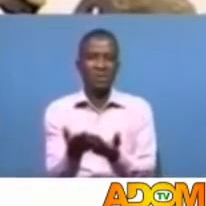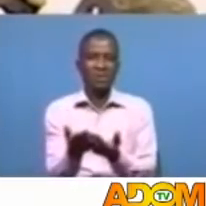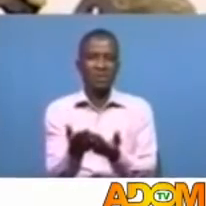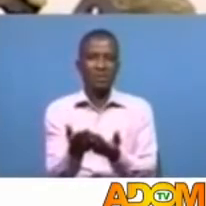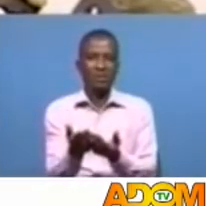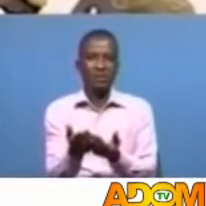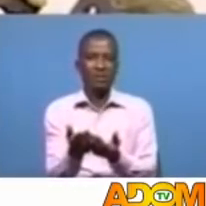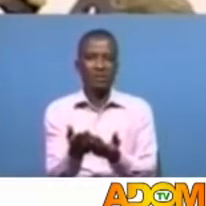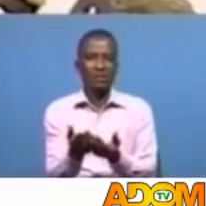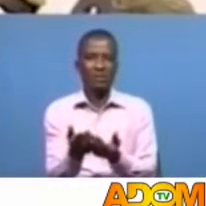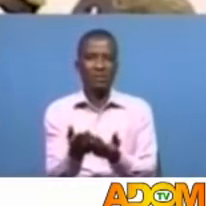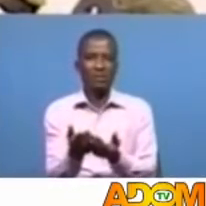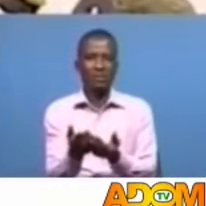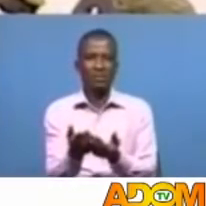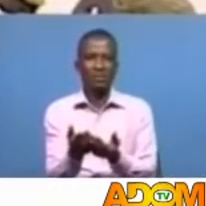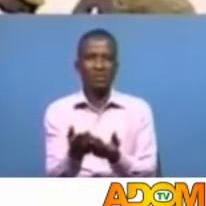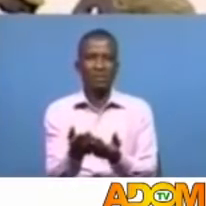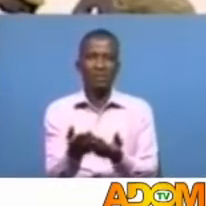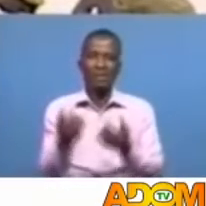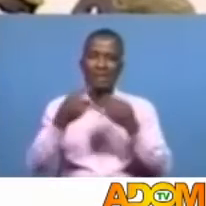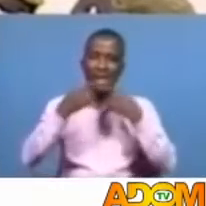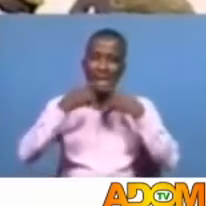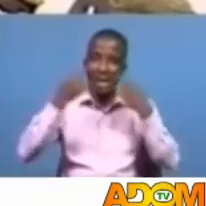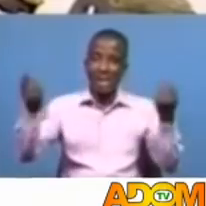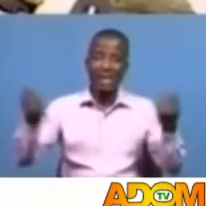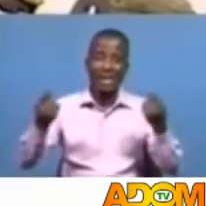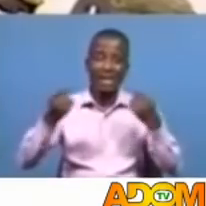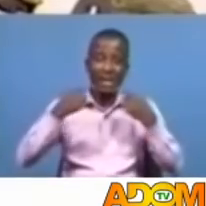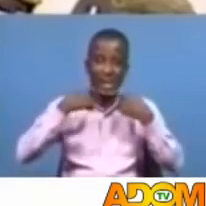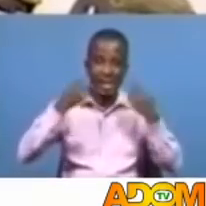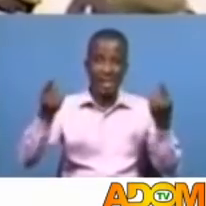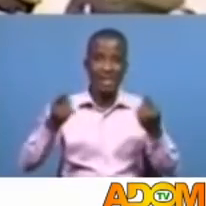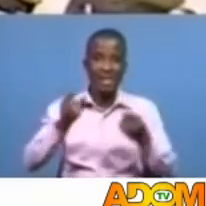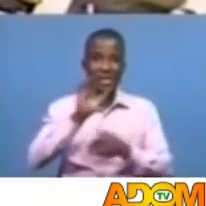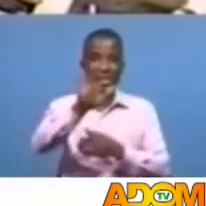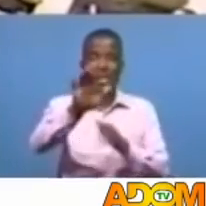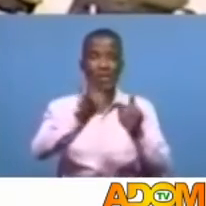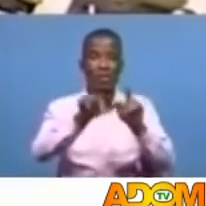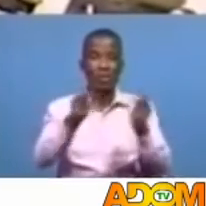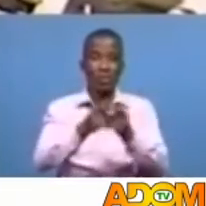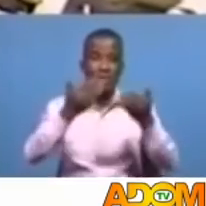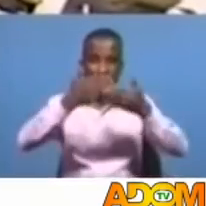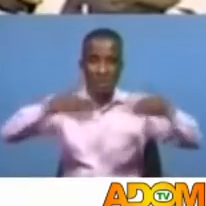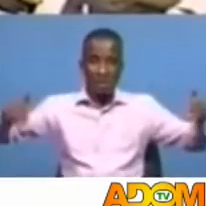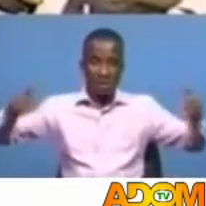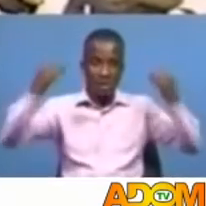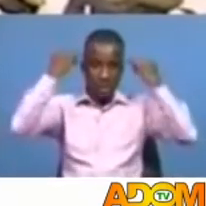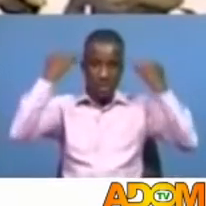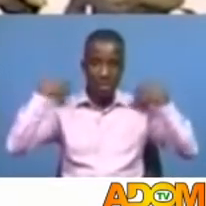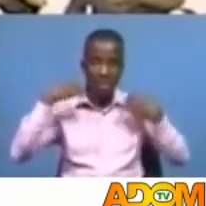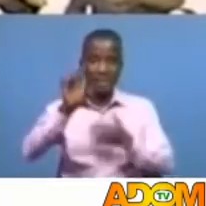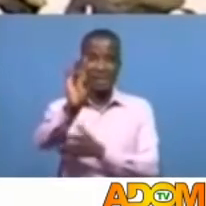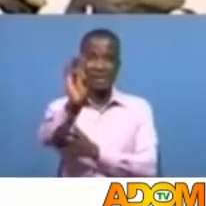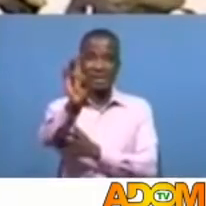of alleged erroneous pronouncements made by your lordship panel of 7.